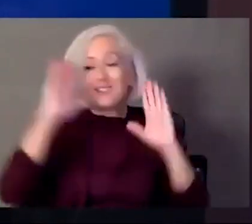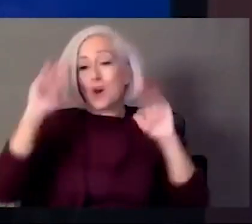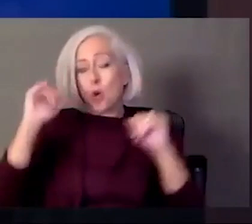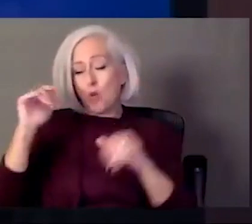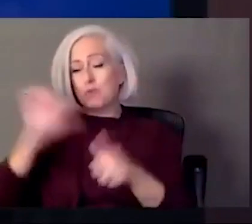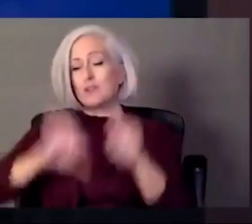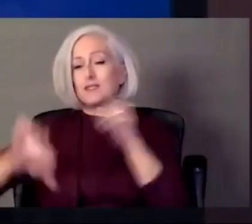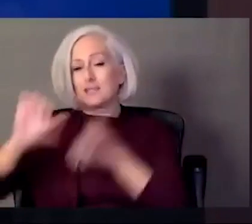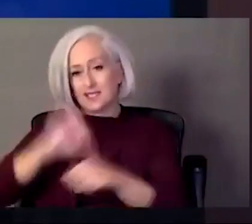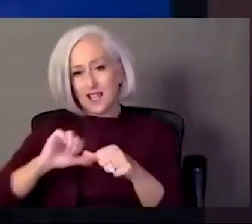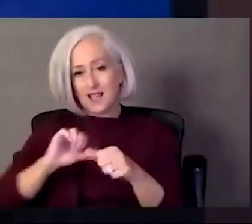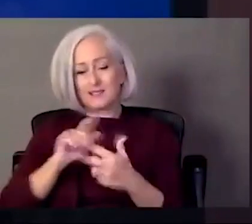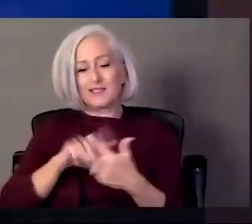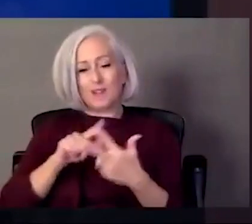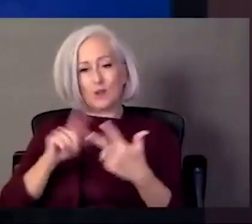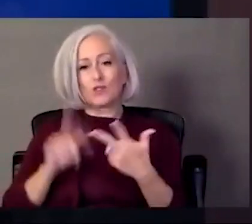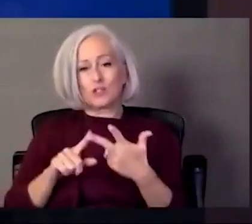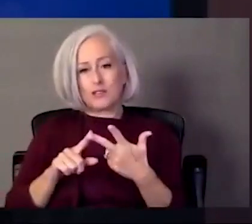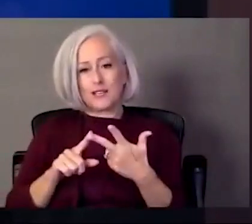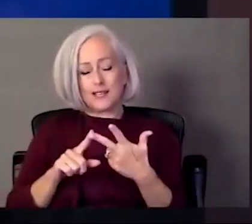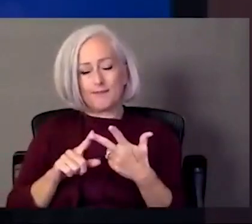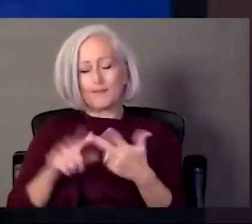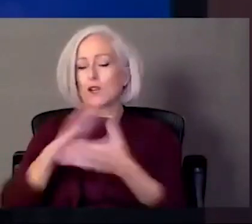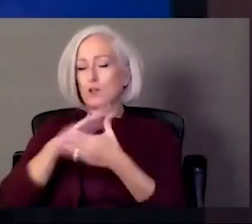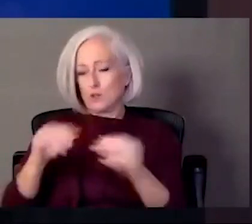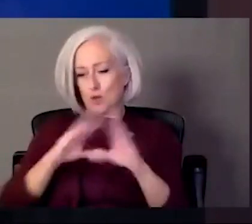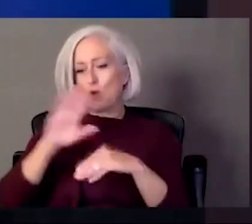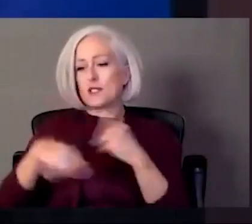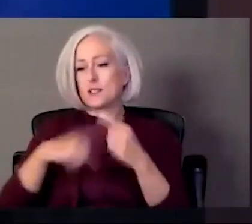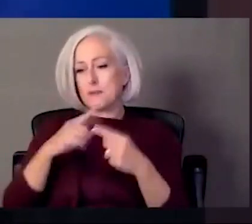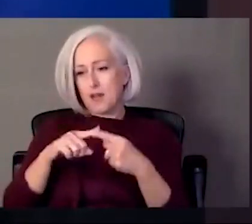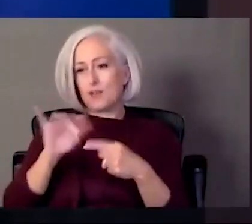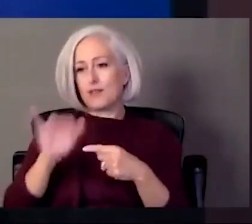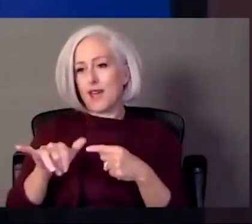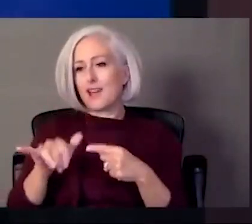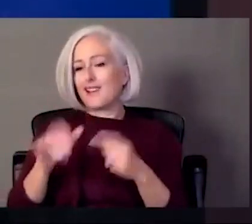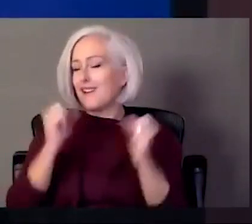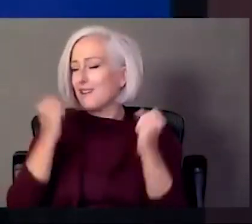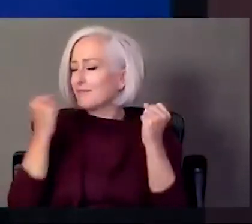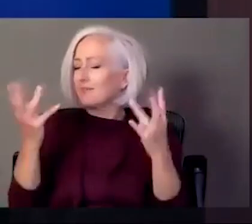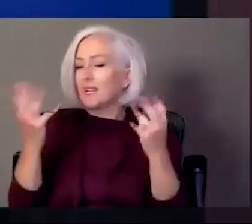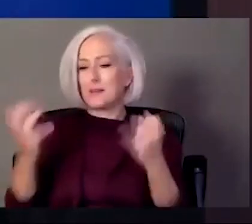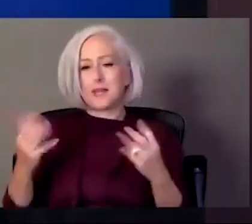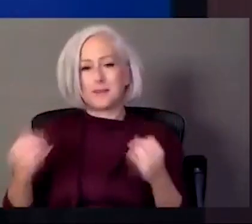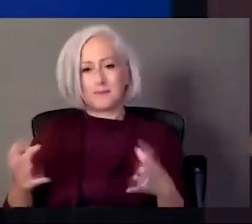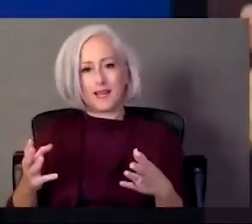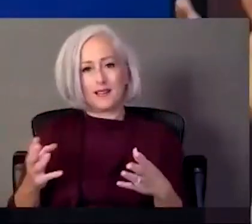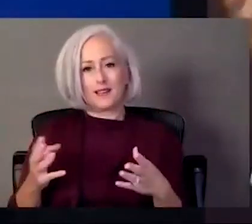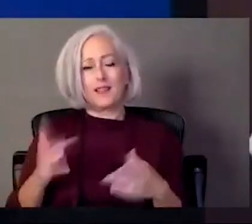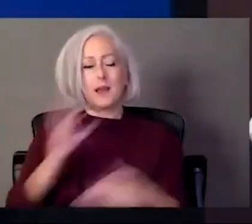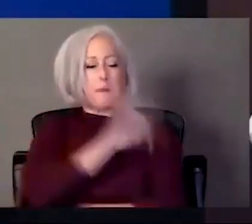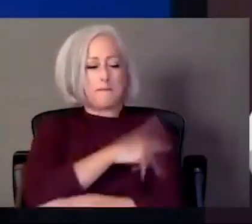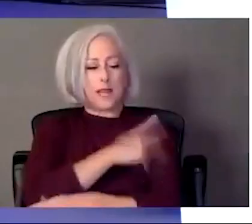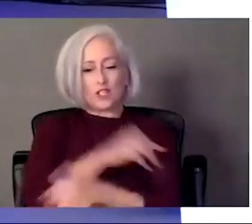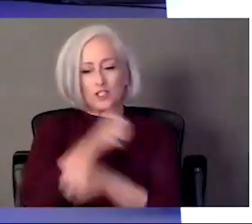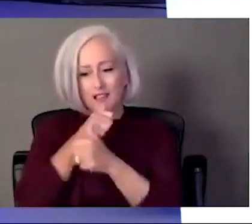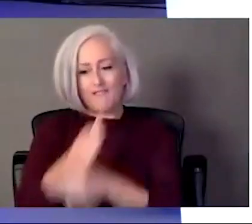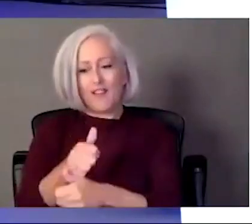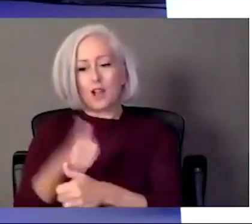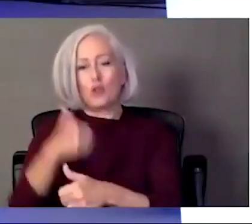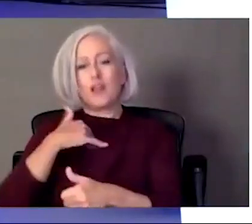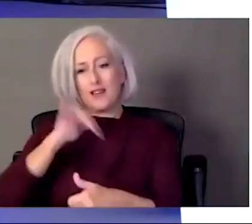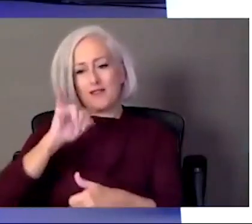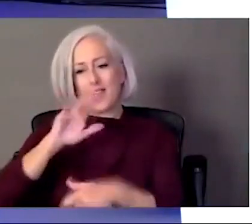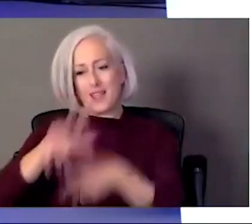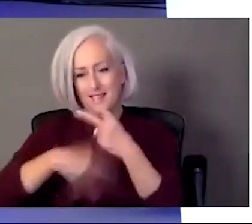those stories abound. Yes, right? that's they right. abound, and I've got all these CF patients I follow, and they have that story. You have